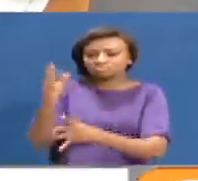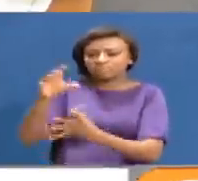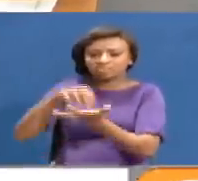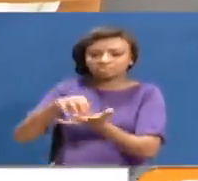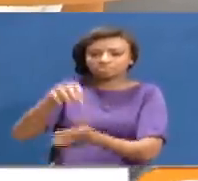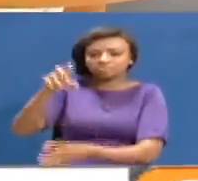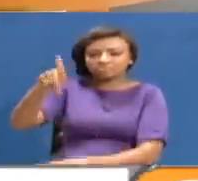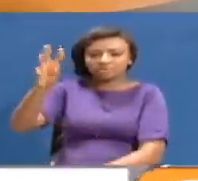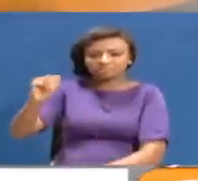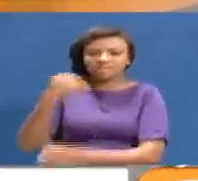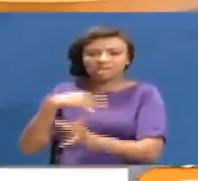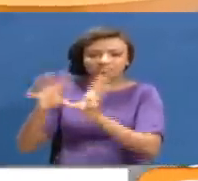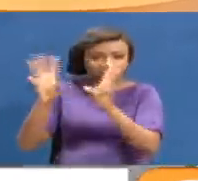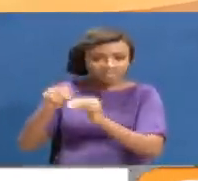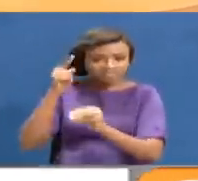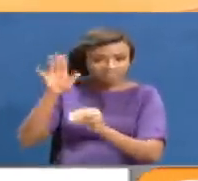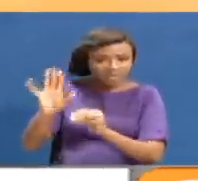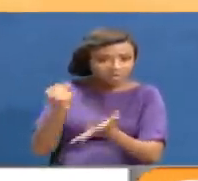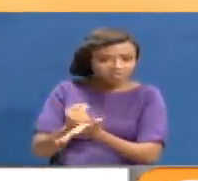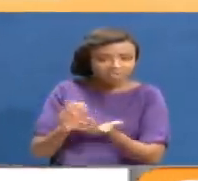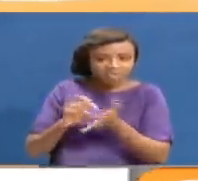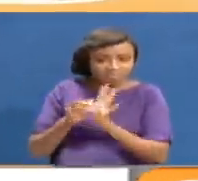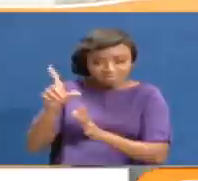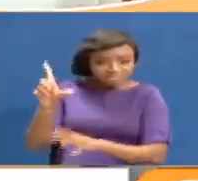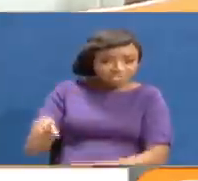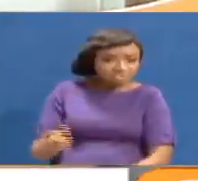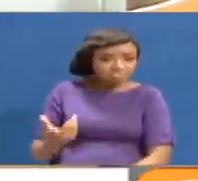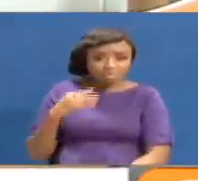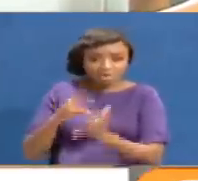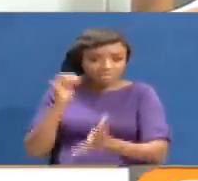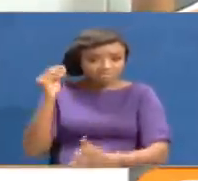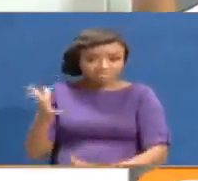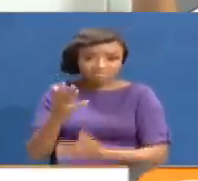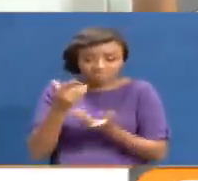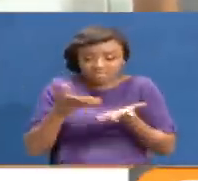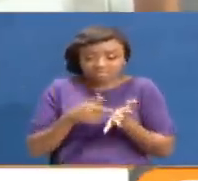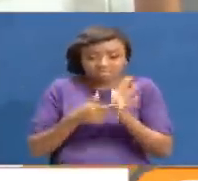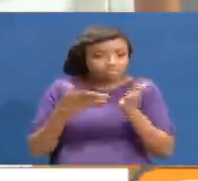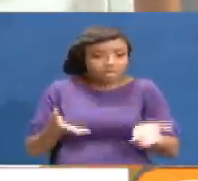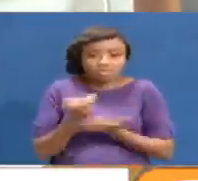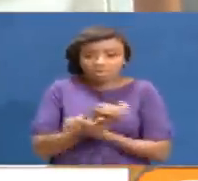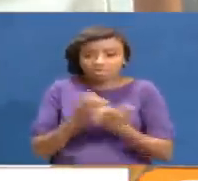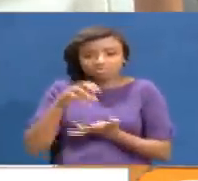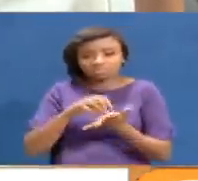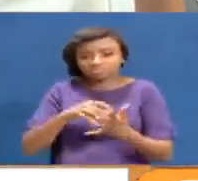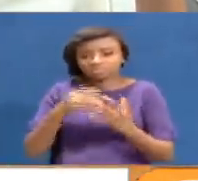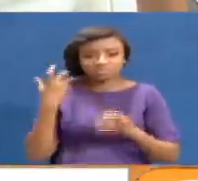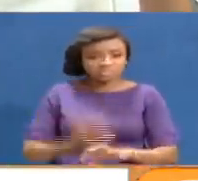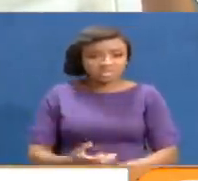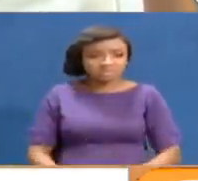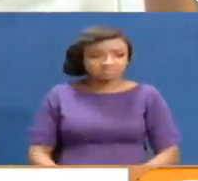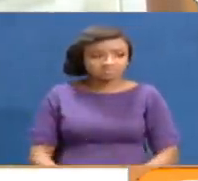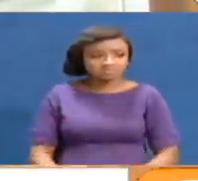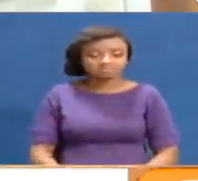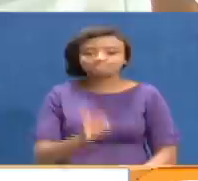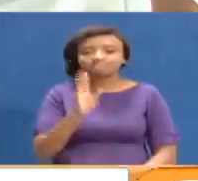Minister and DPM comes with a budget for the offices. How affordable is this? What's the sustainability given the current economic plight facing the country?